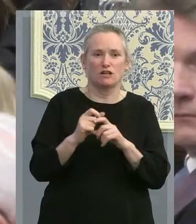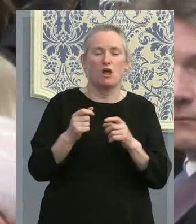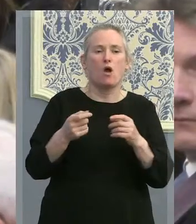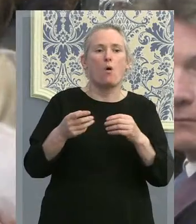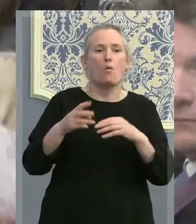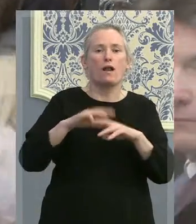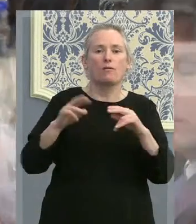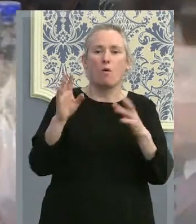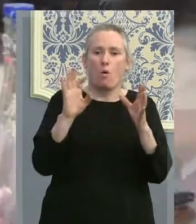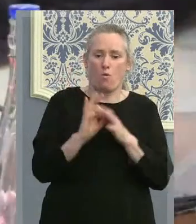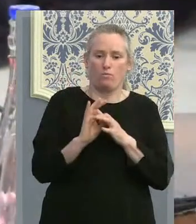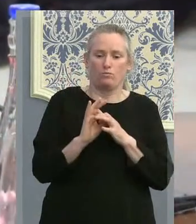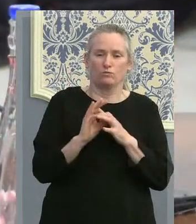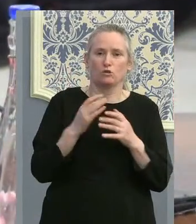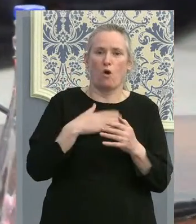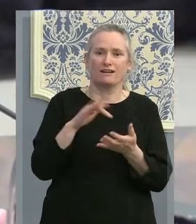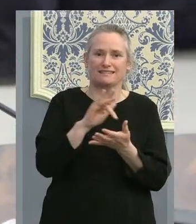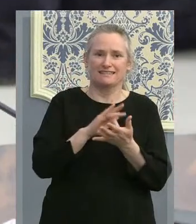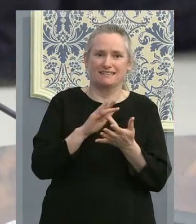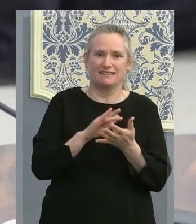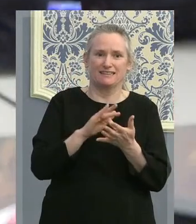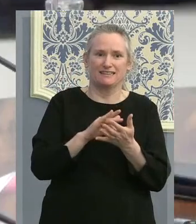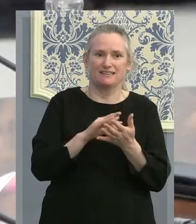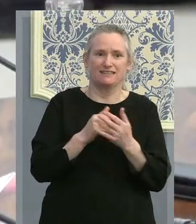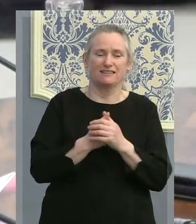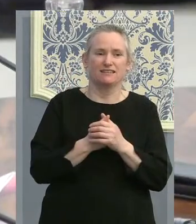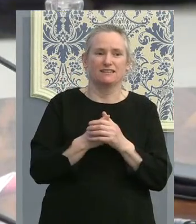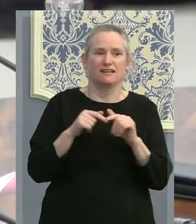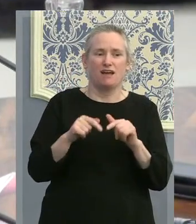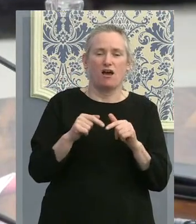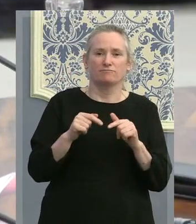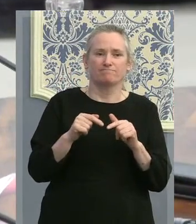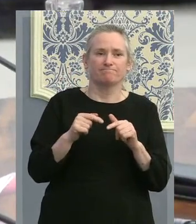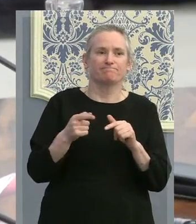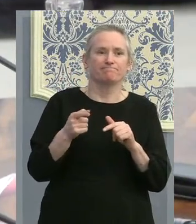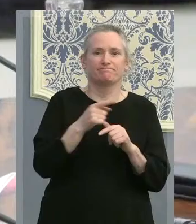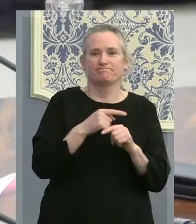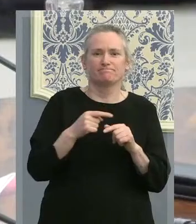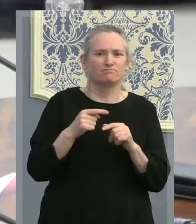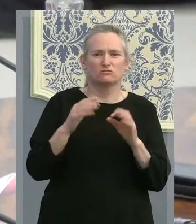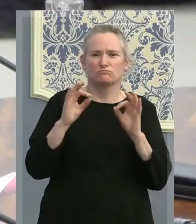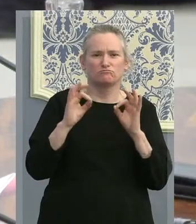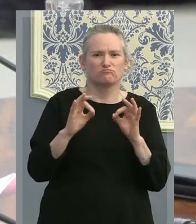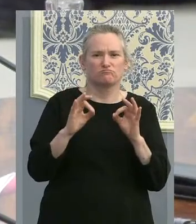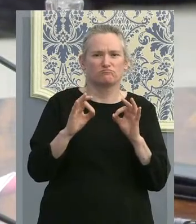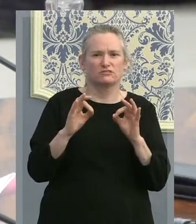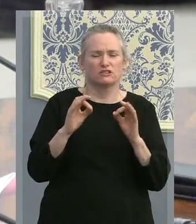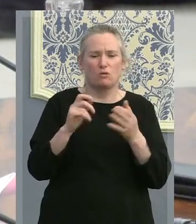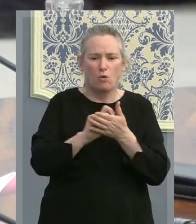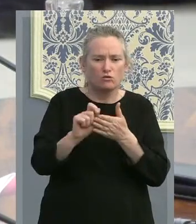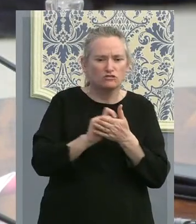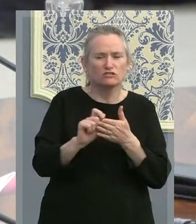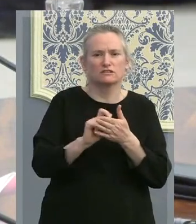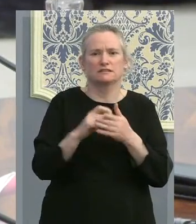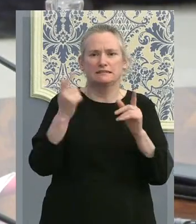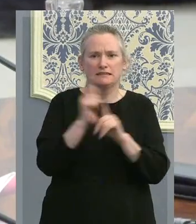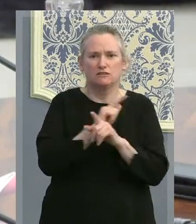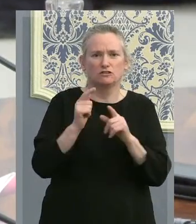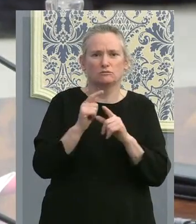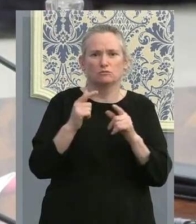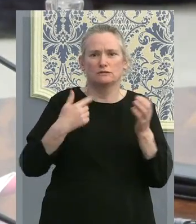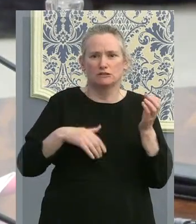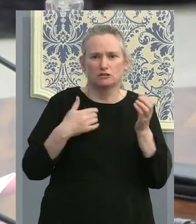our city, to our world-renowned city and county of music, which has produced some wonderful composers, singers and